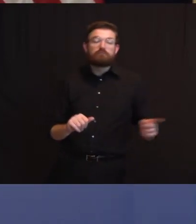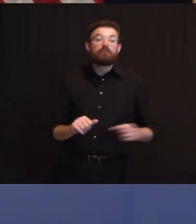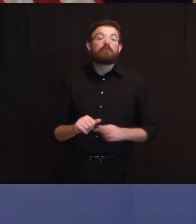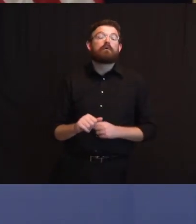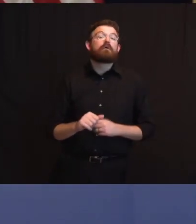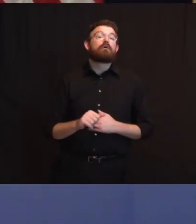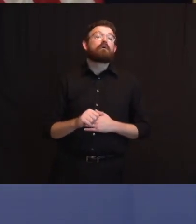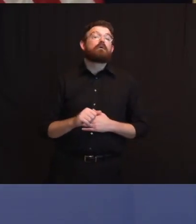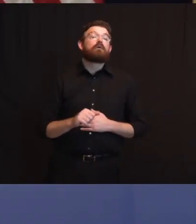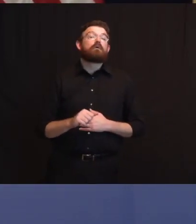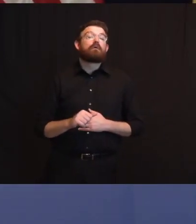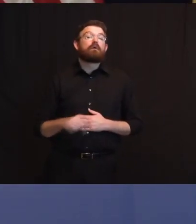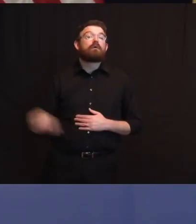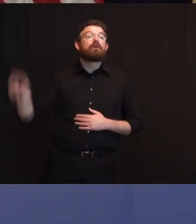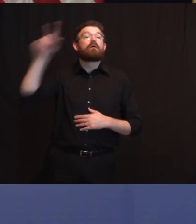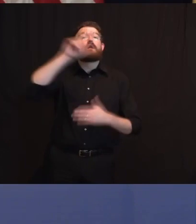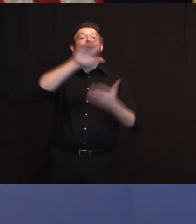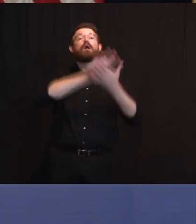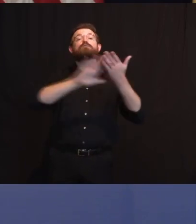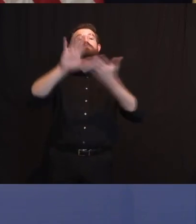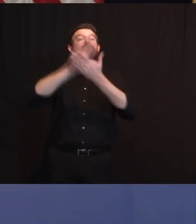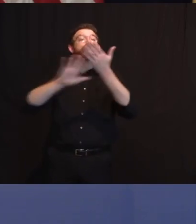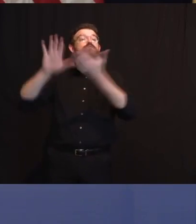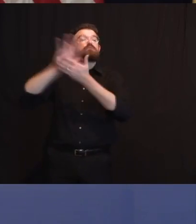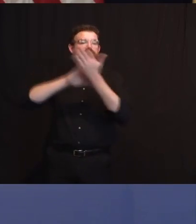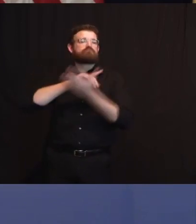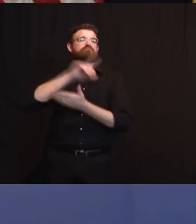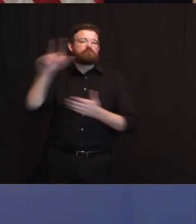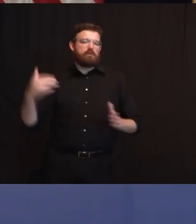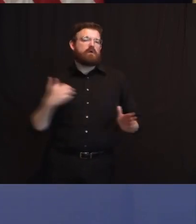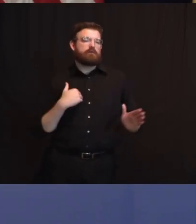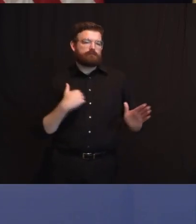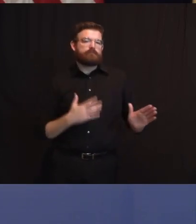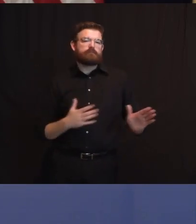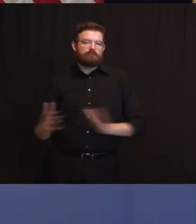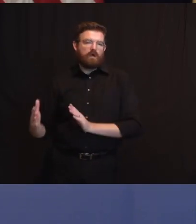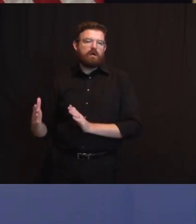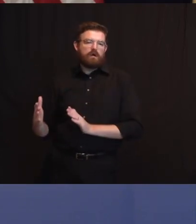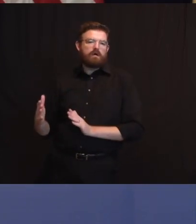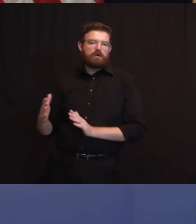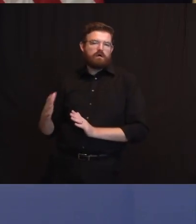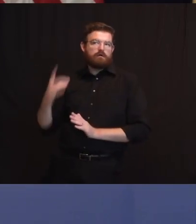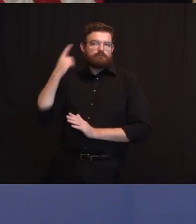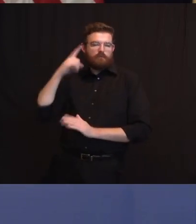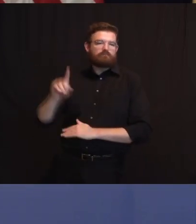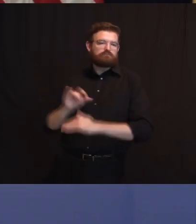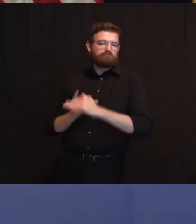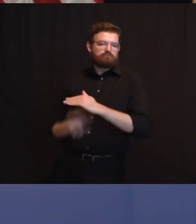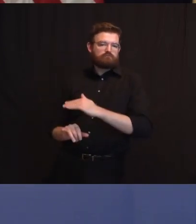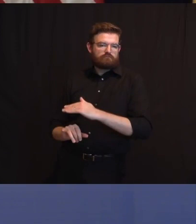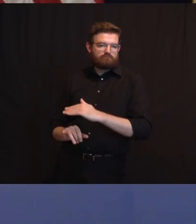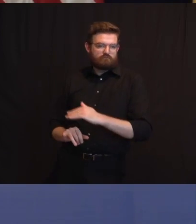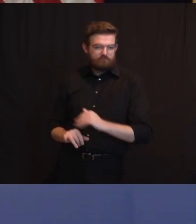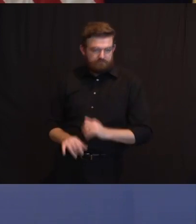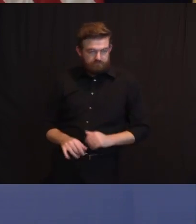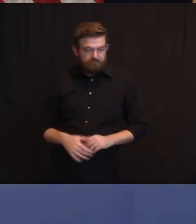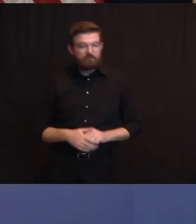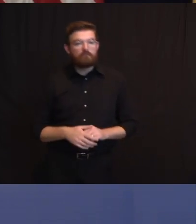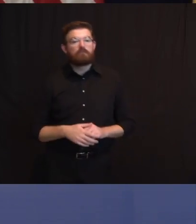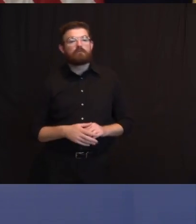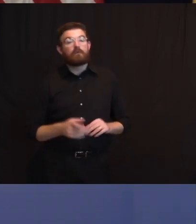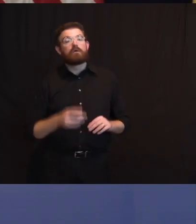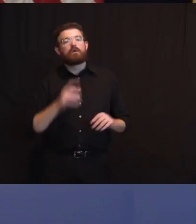higher education already had a plan for quarantine, and they do have to, colleges, as part of that original guidance, had to have part of their dorms set